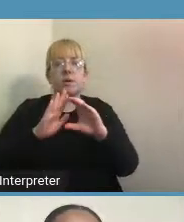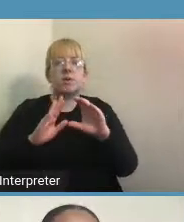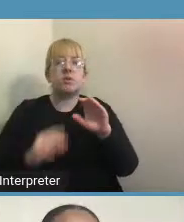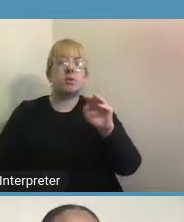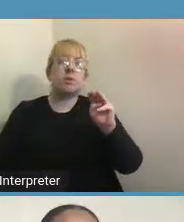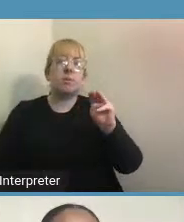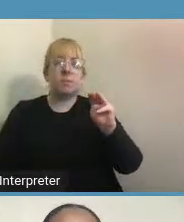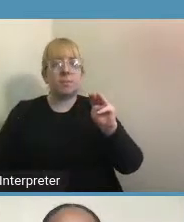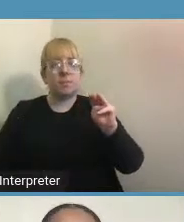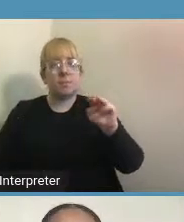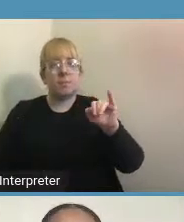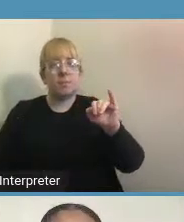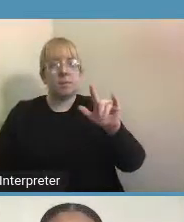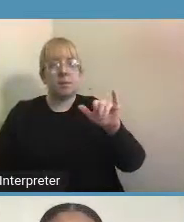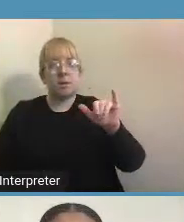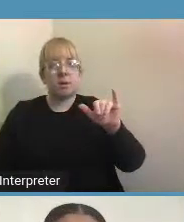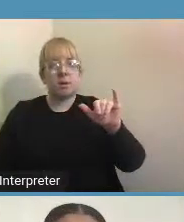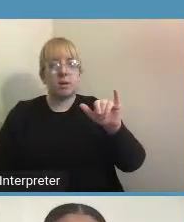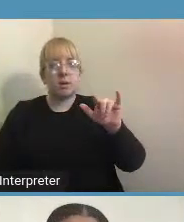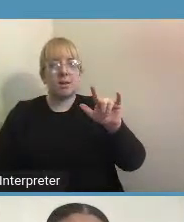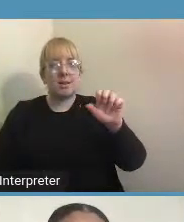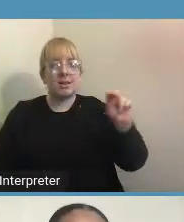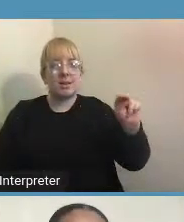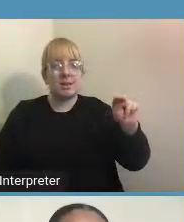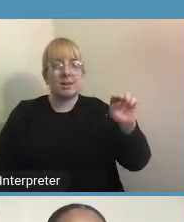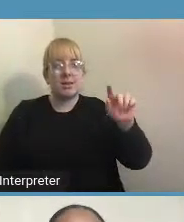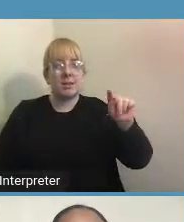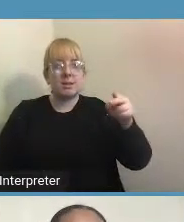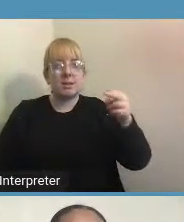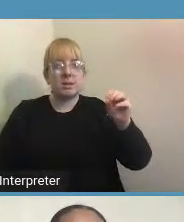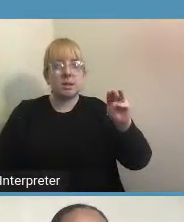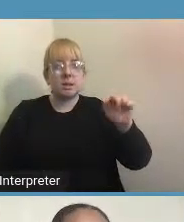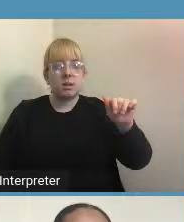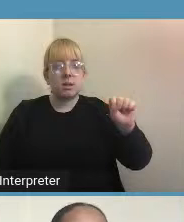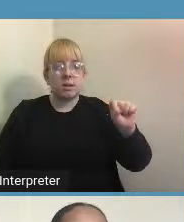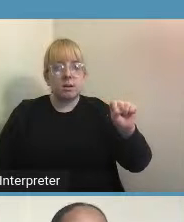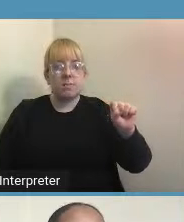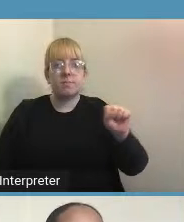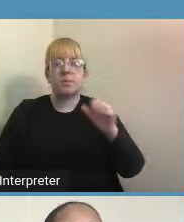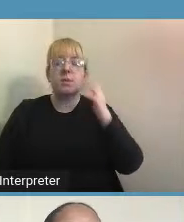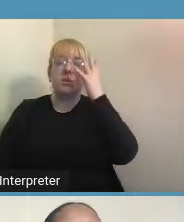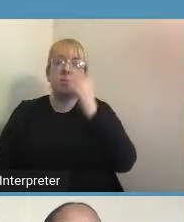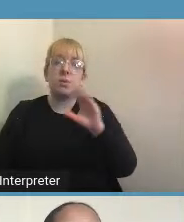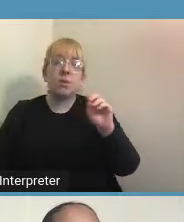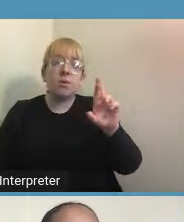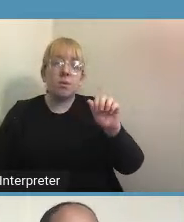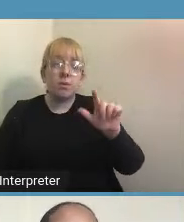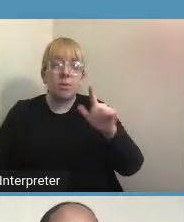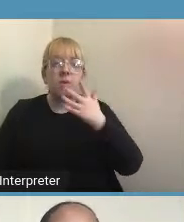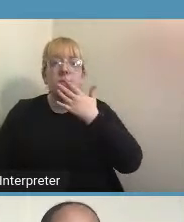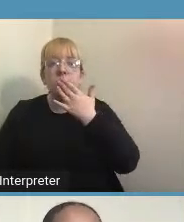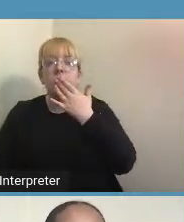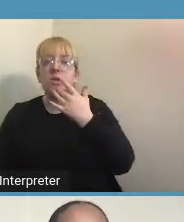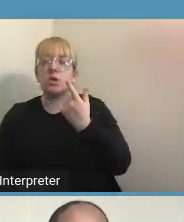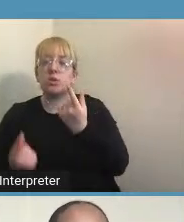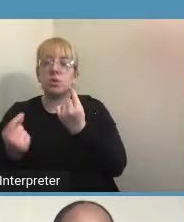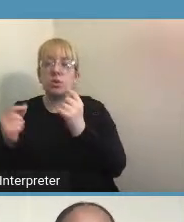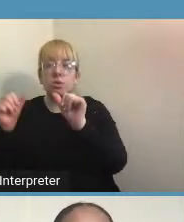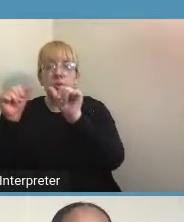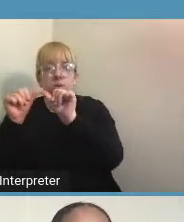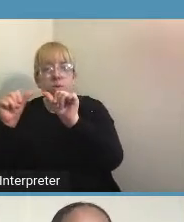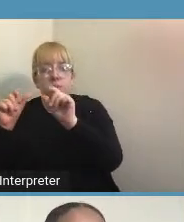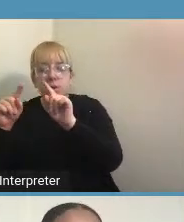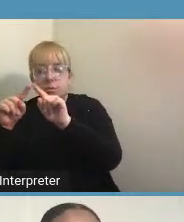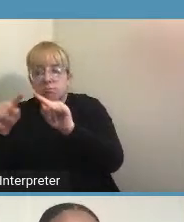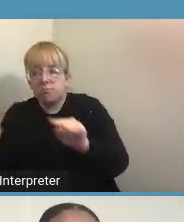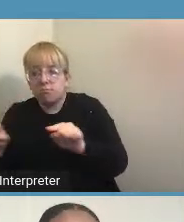and there was this beautiful coral color and a woman. And I said, "Oh, this is it. We'll do shapes and coral to